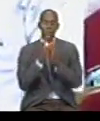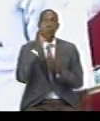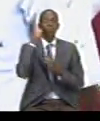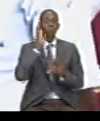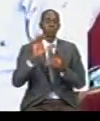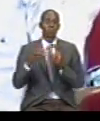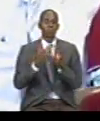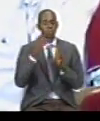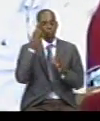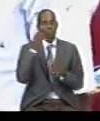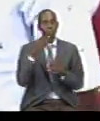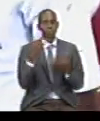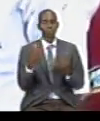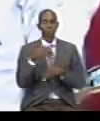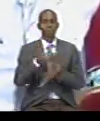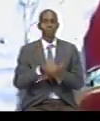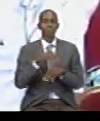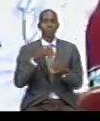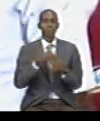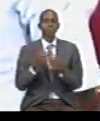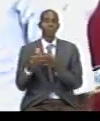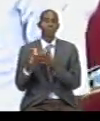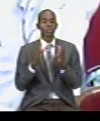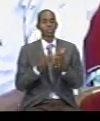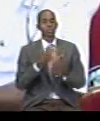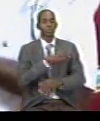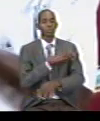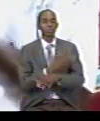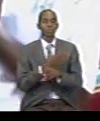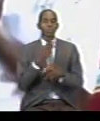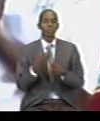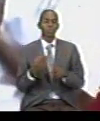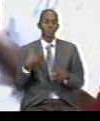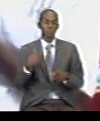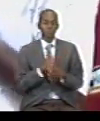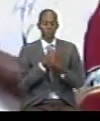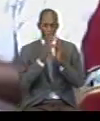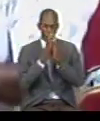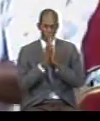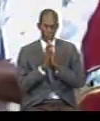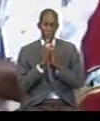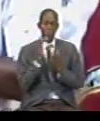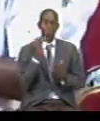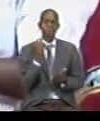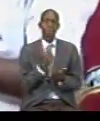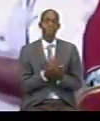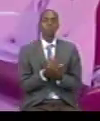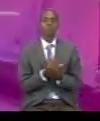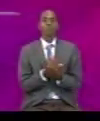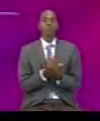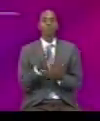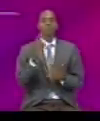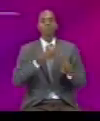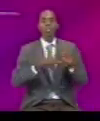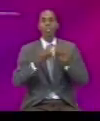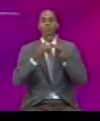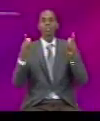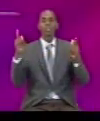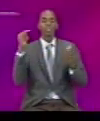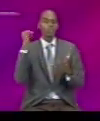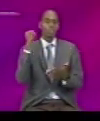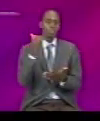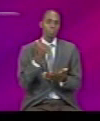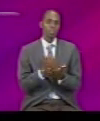tonight. In Jesus' mighty name we pray. Again, let me hear your